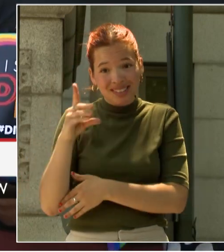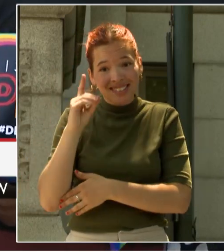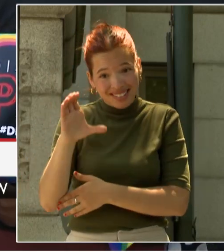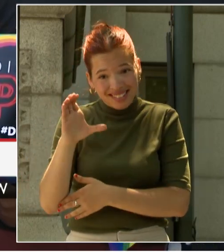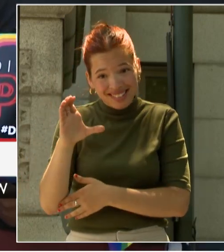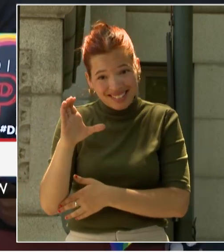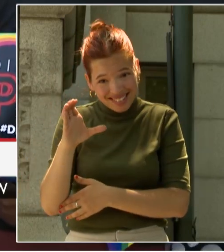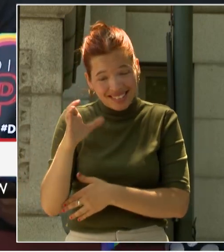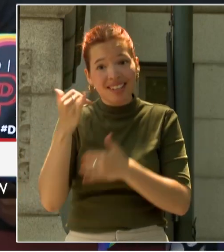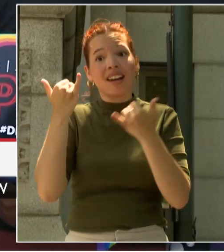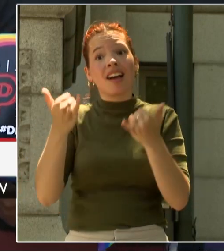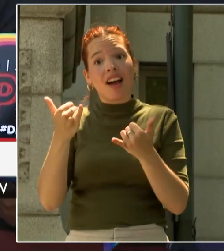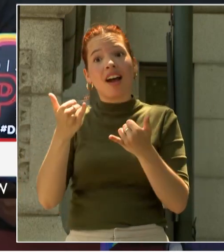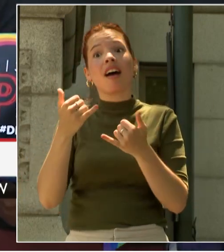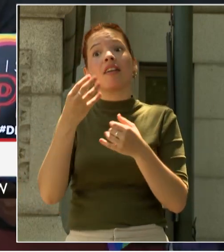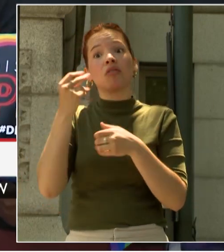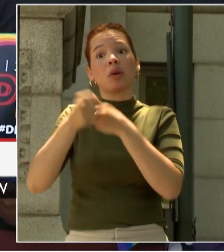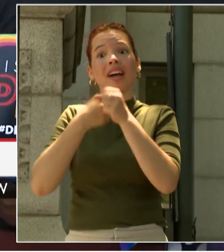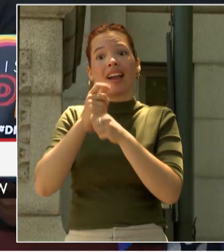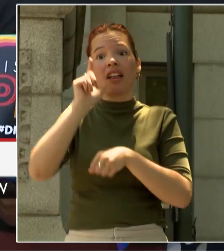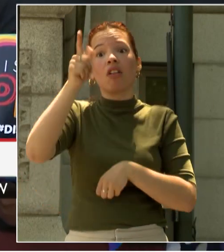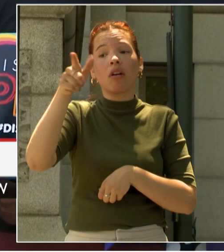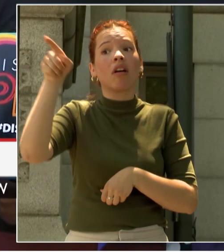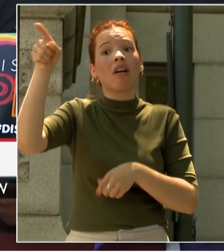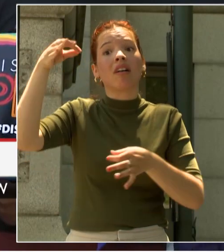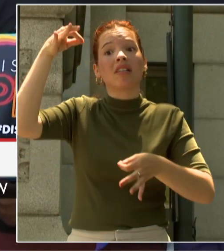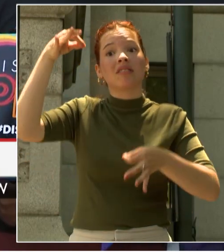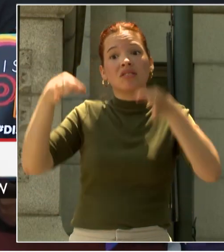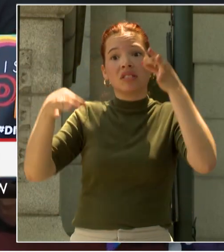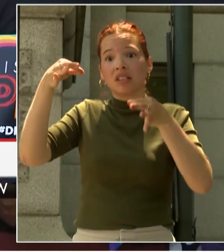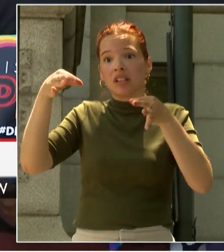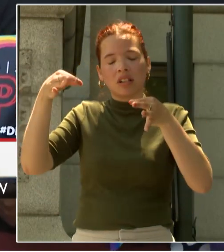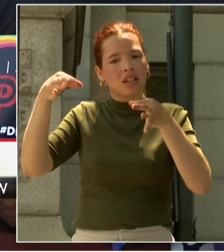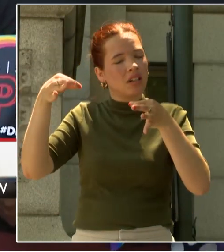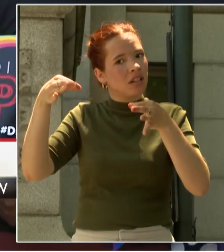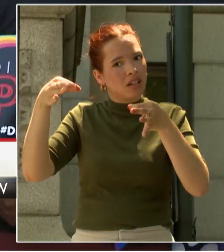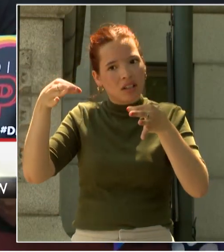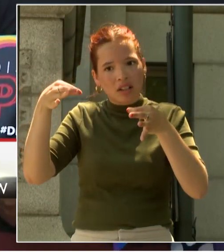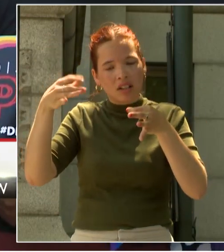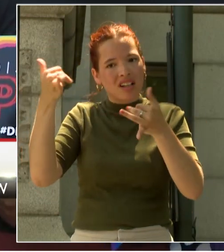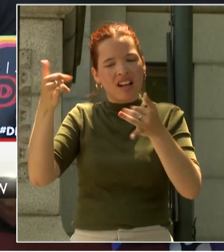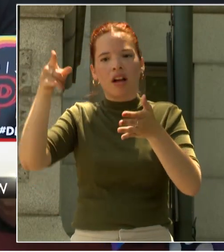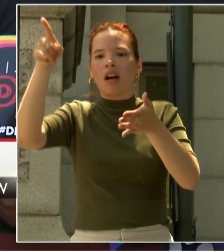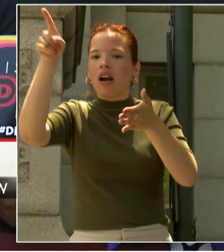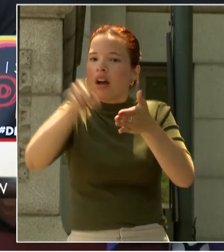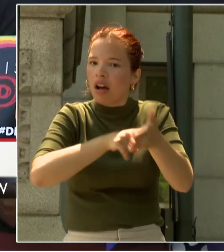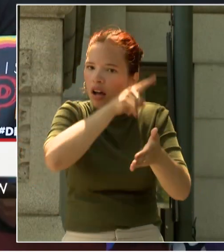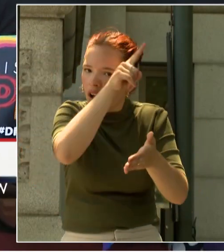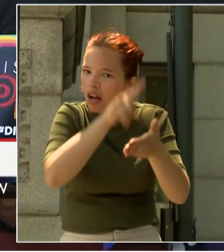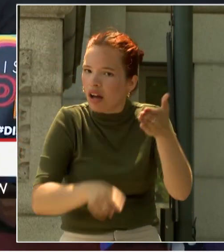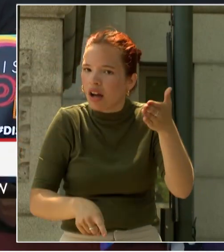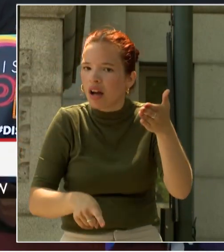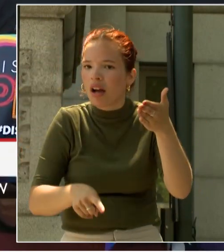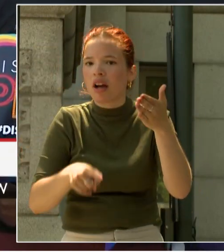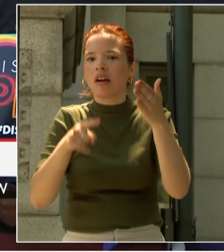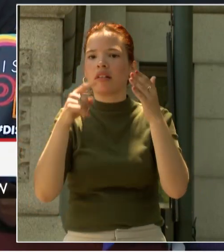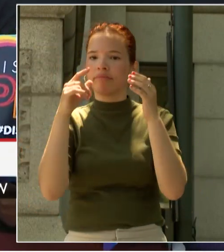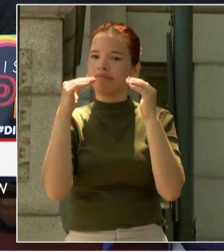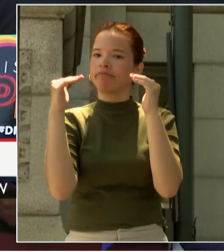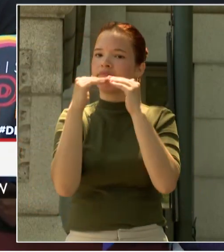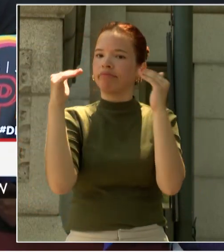Court struck down or affirmed or allowed marriage equality to be the law across the country, that we